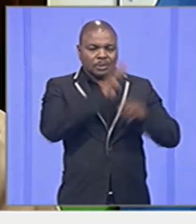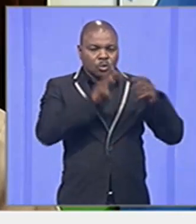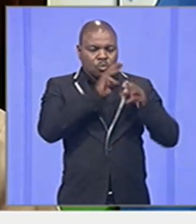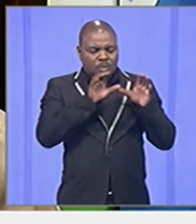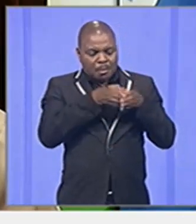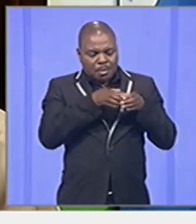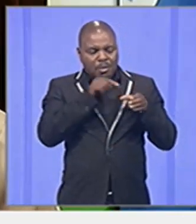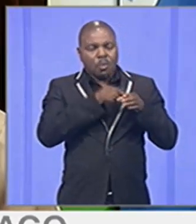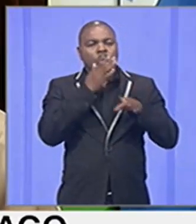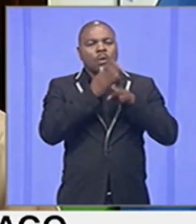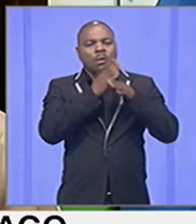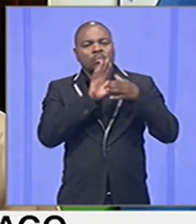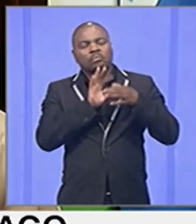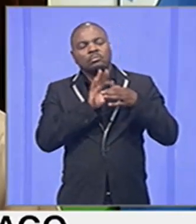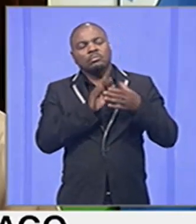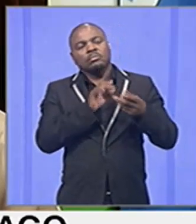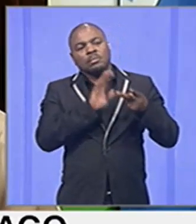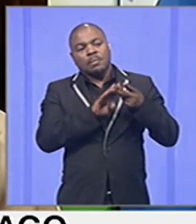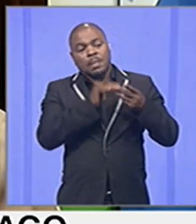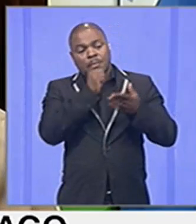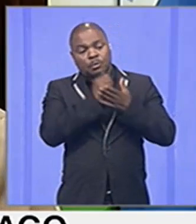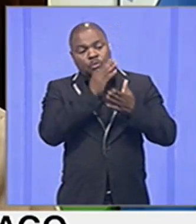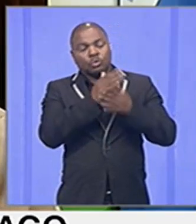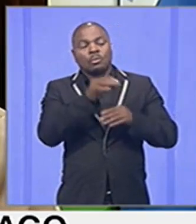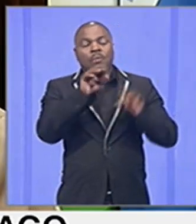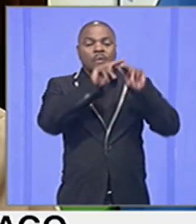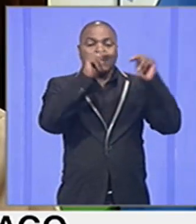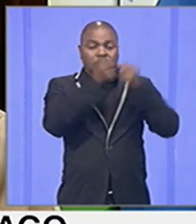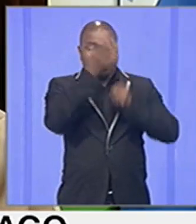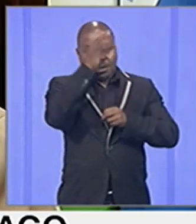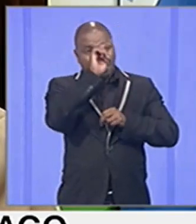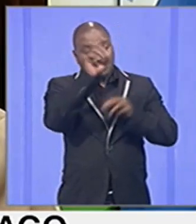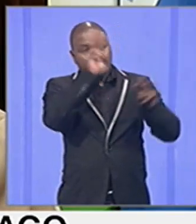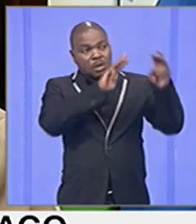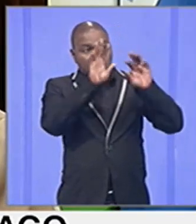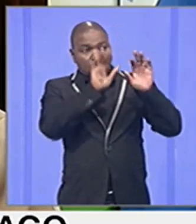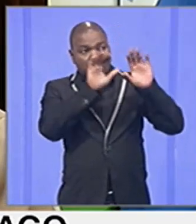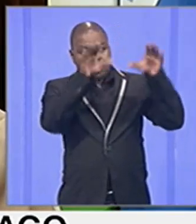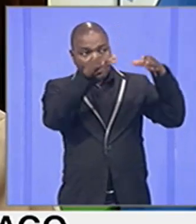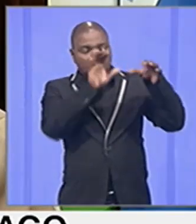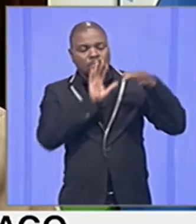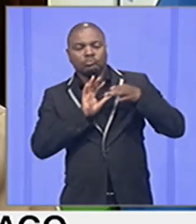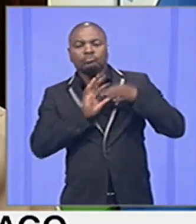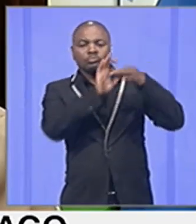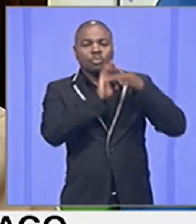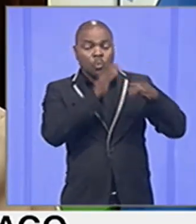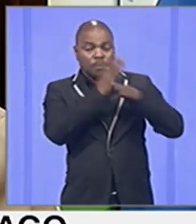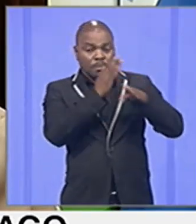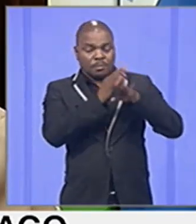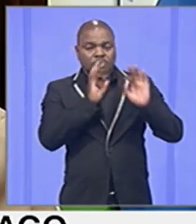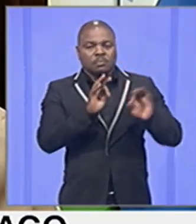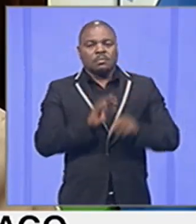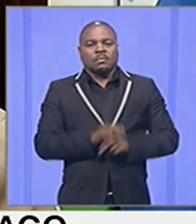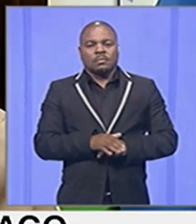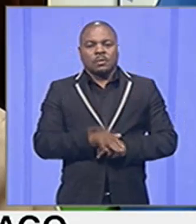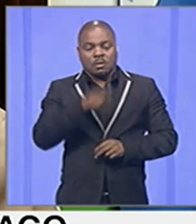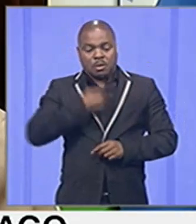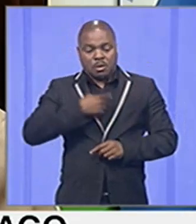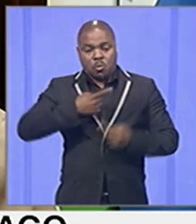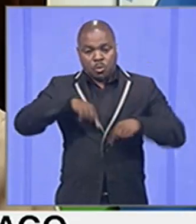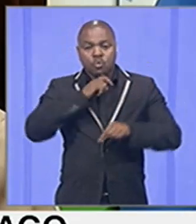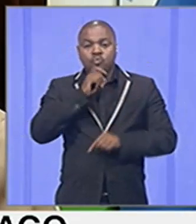very diligently to make sure that the security cluster of the national government is cooperating. We are using the report